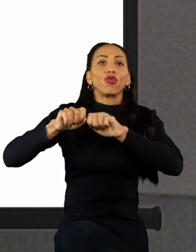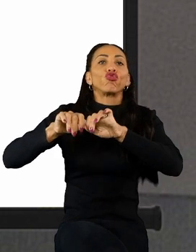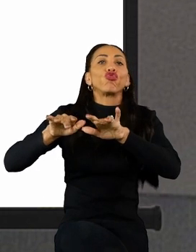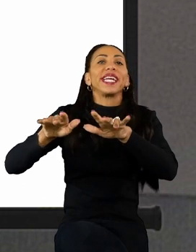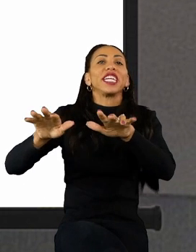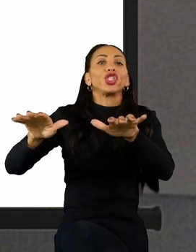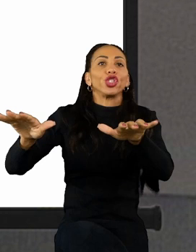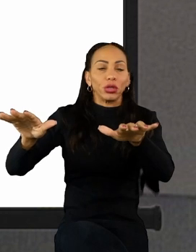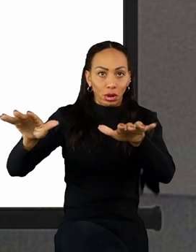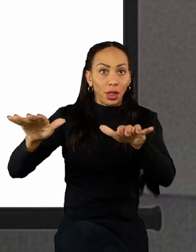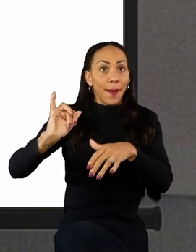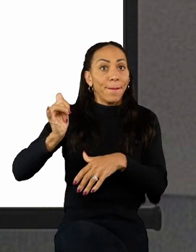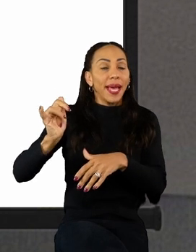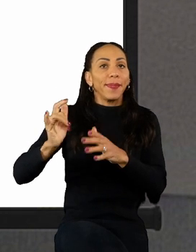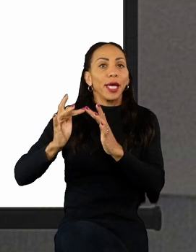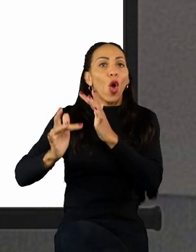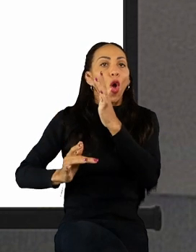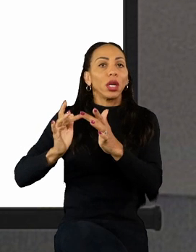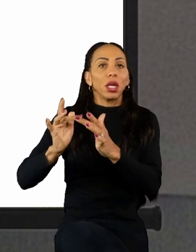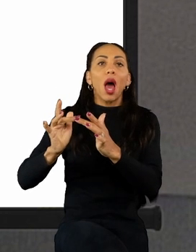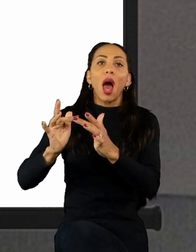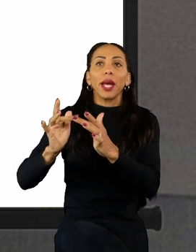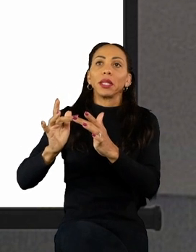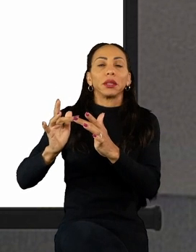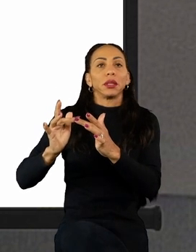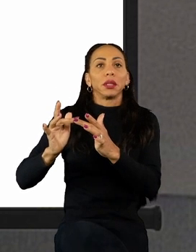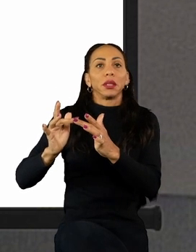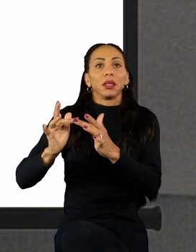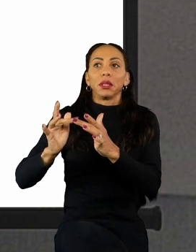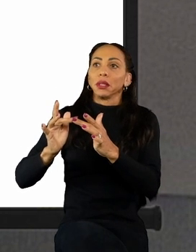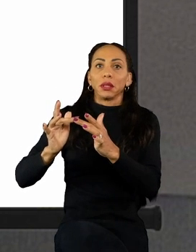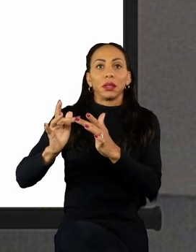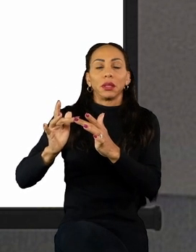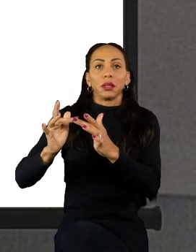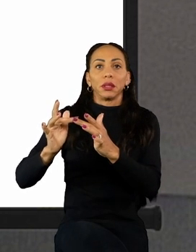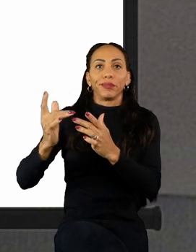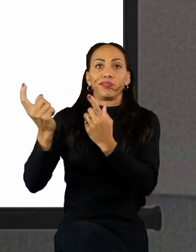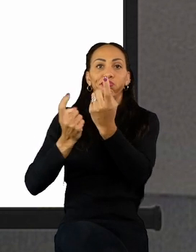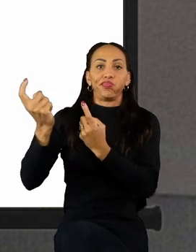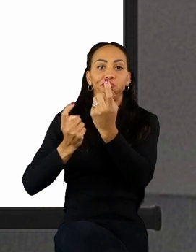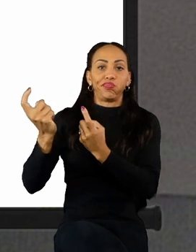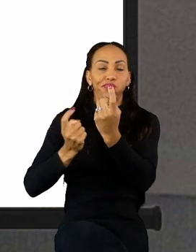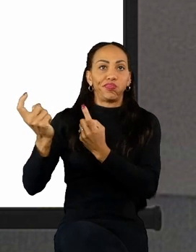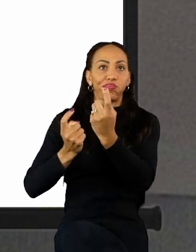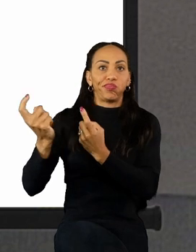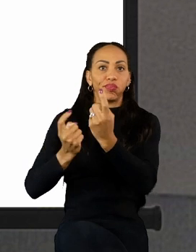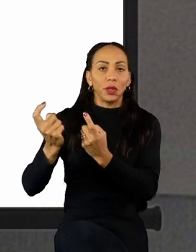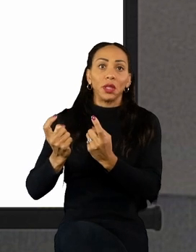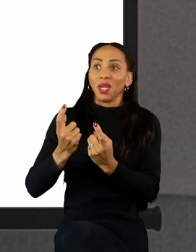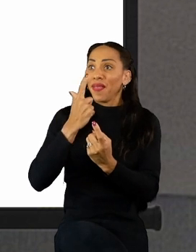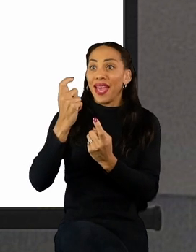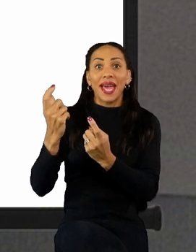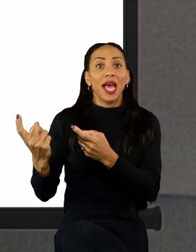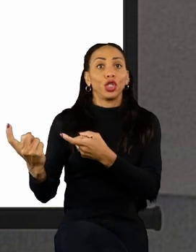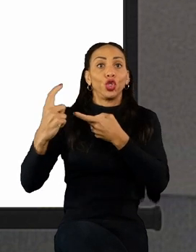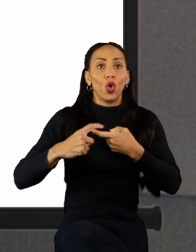it could well be the kind of online traffic may be all around the world that could actually access this at any time they